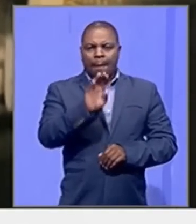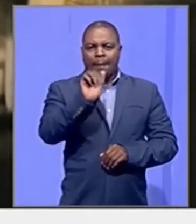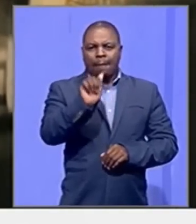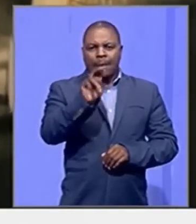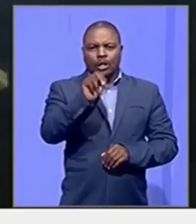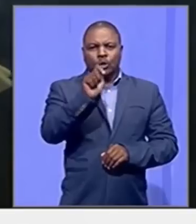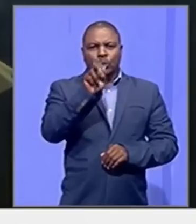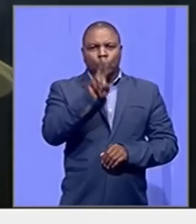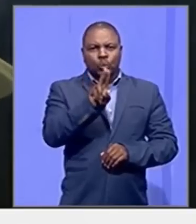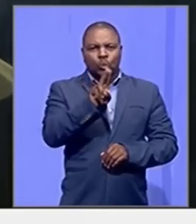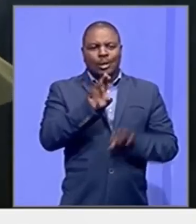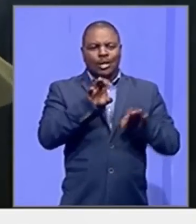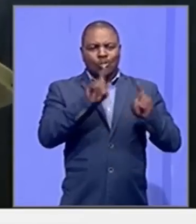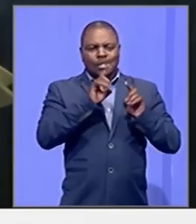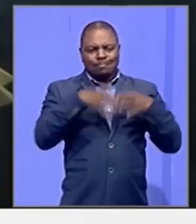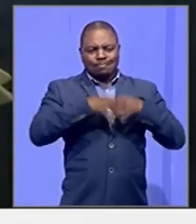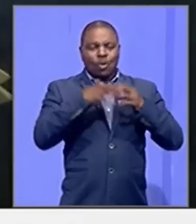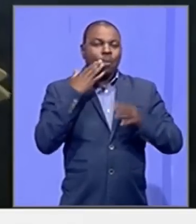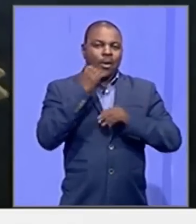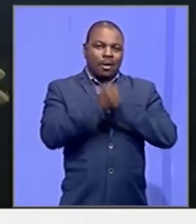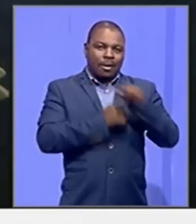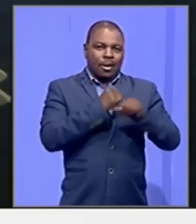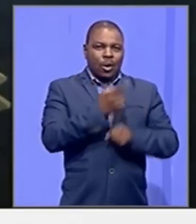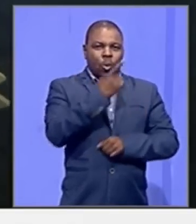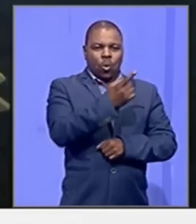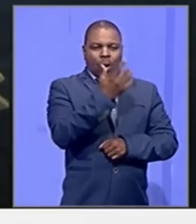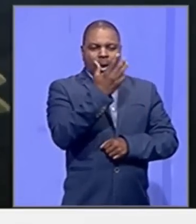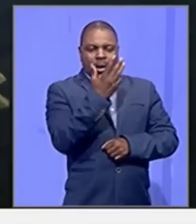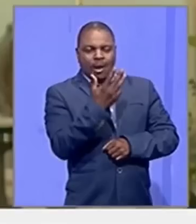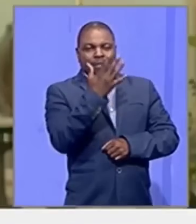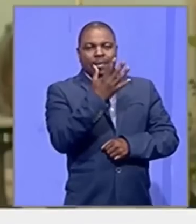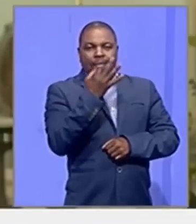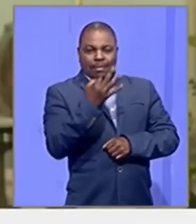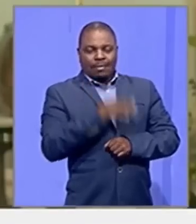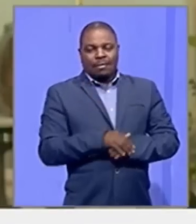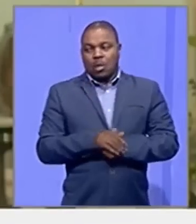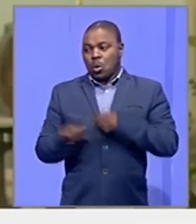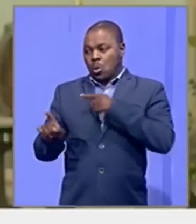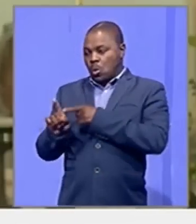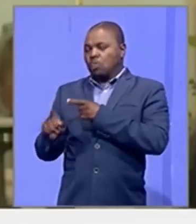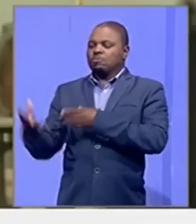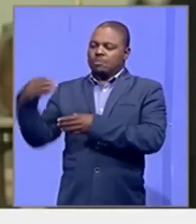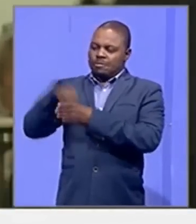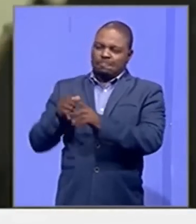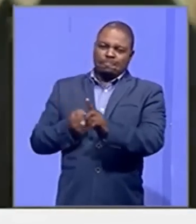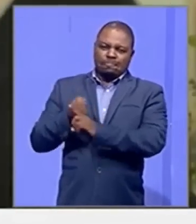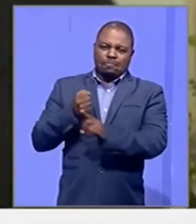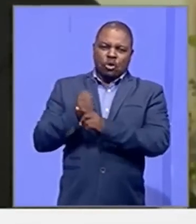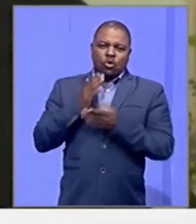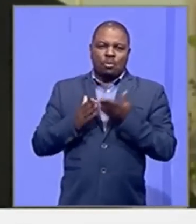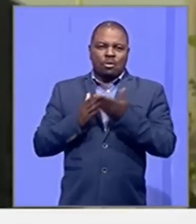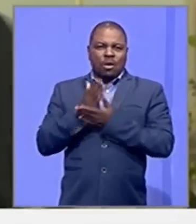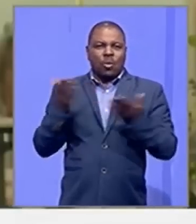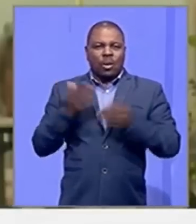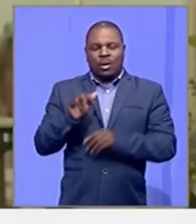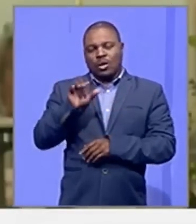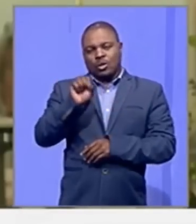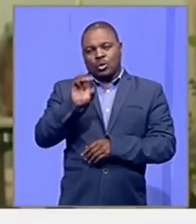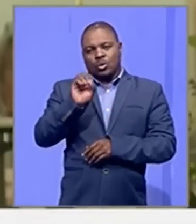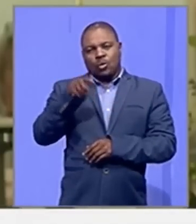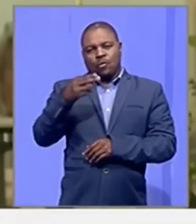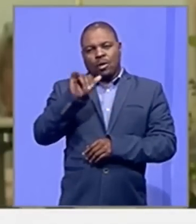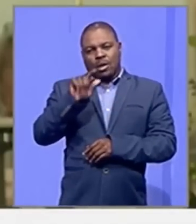ka 1953. Motlana o thomile go kgatha tema go lwela ditokelo tša batho ka Sophia Town, moo go tee le baswa